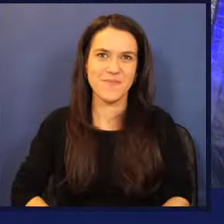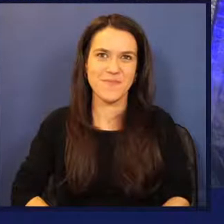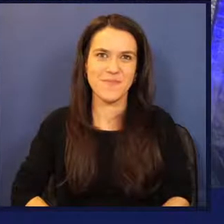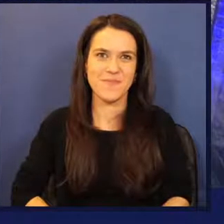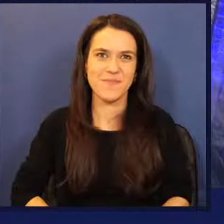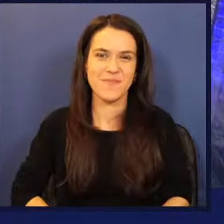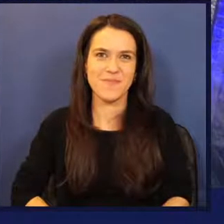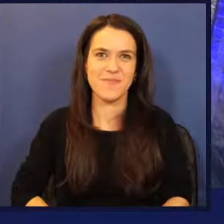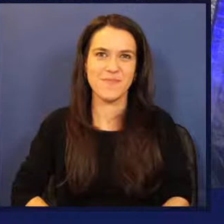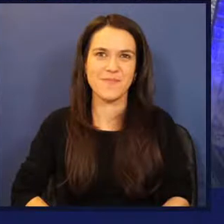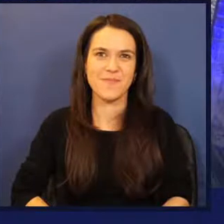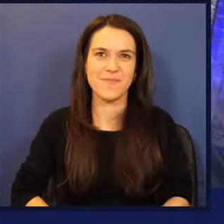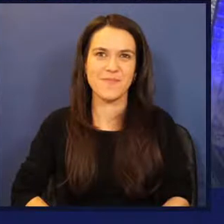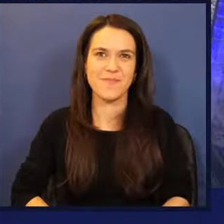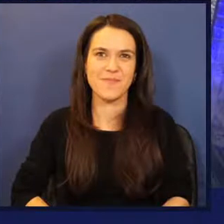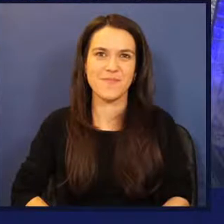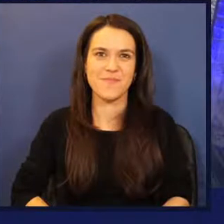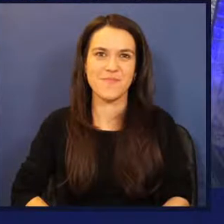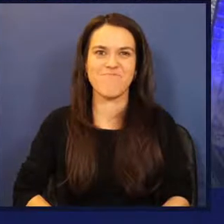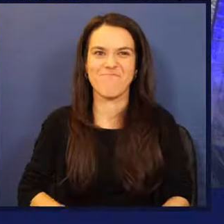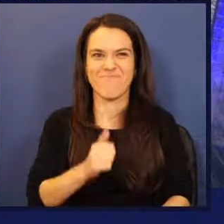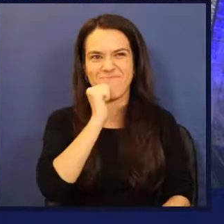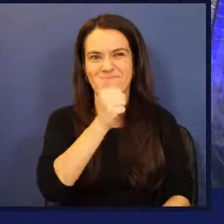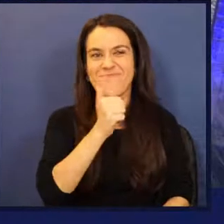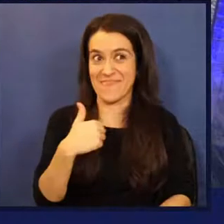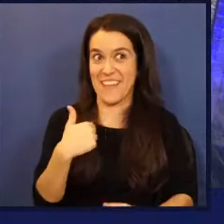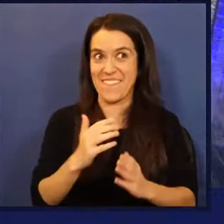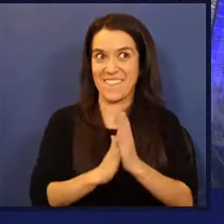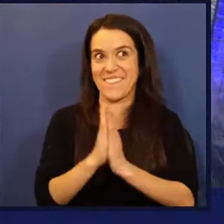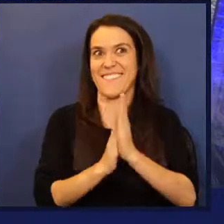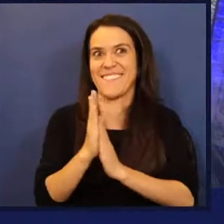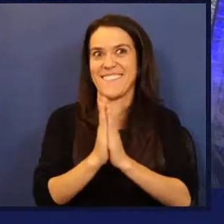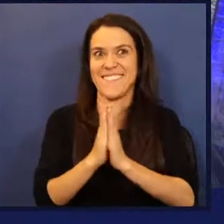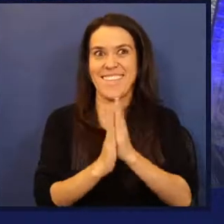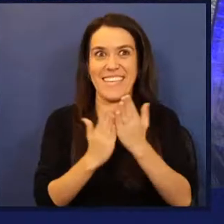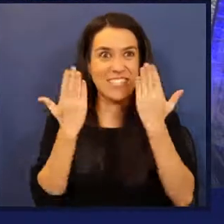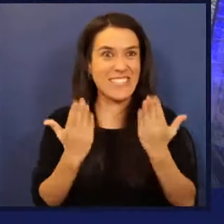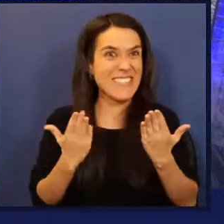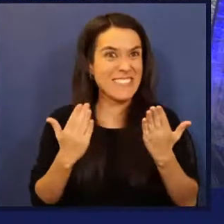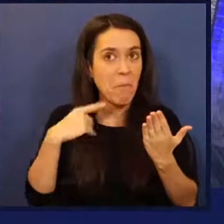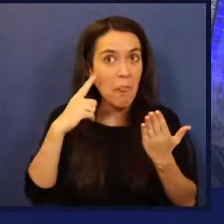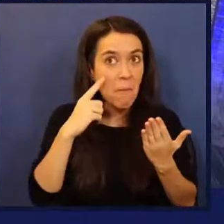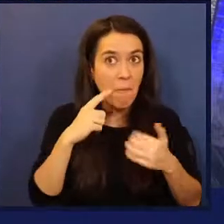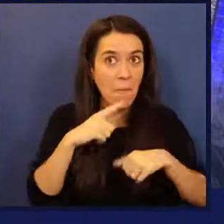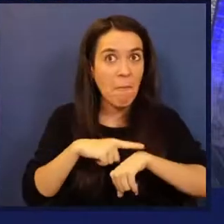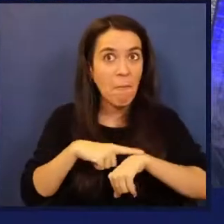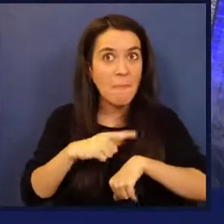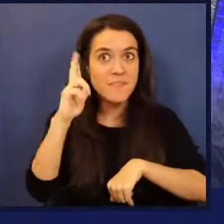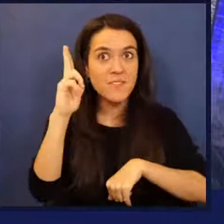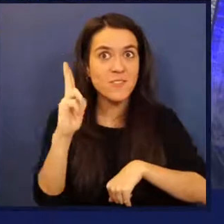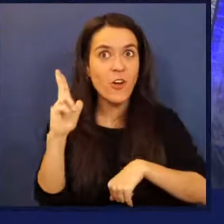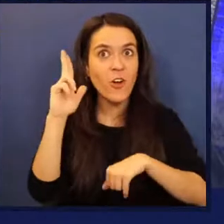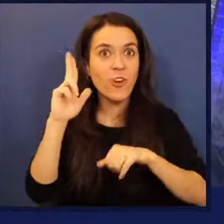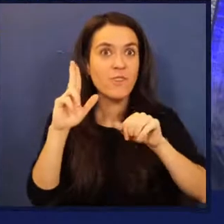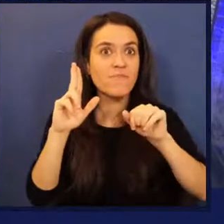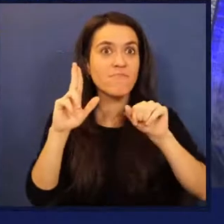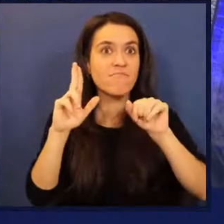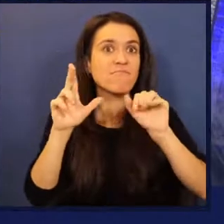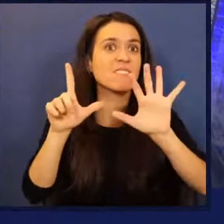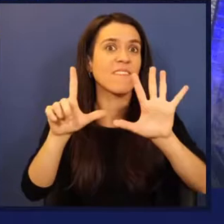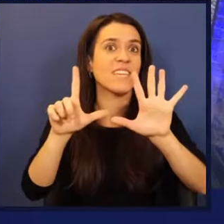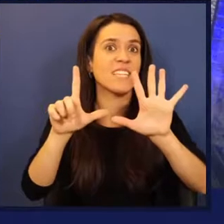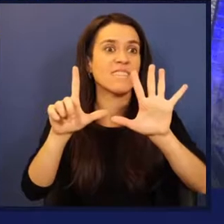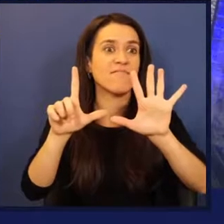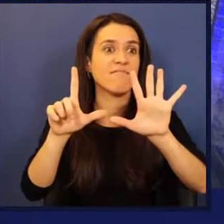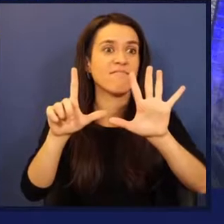So I'm so excited for today's session. Yeah. Shall we get started for real? I mean, it's 7 o'clock, so